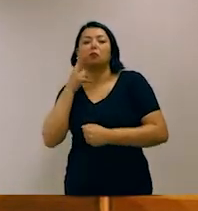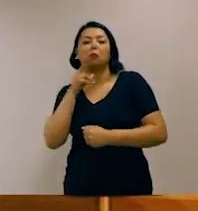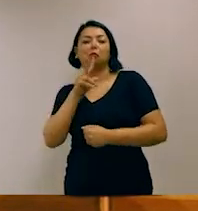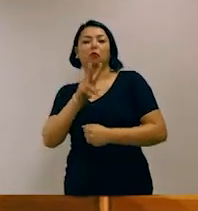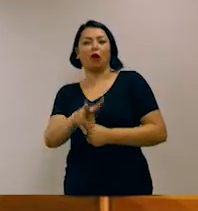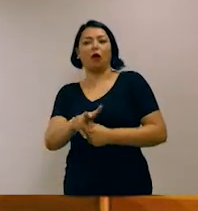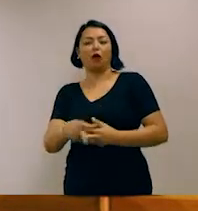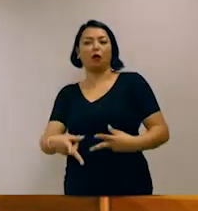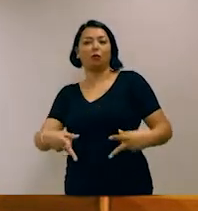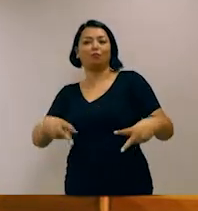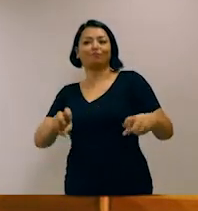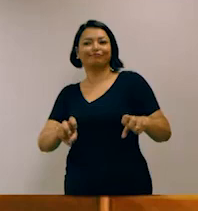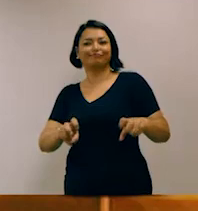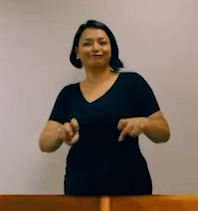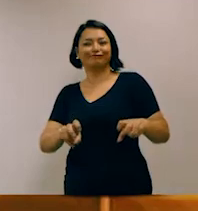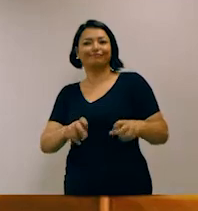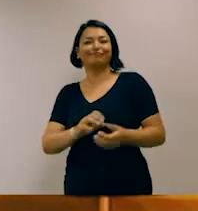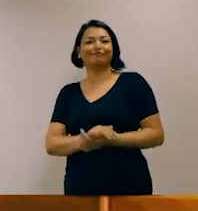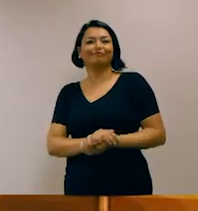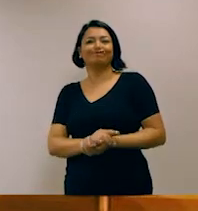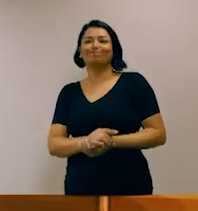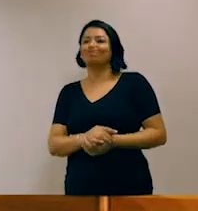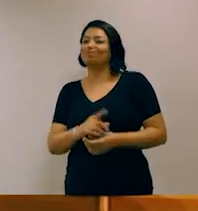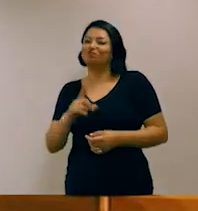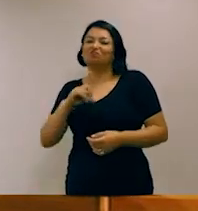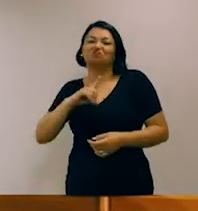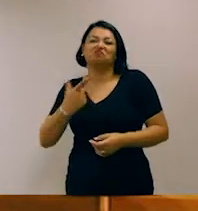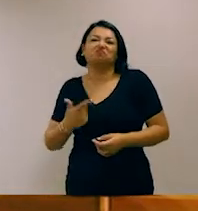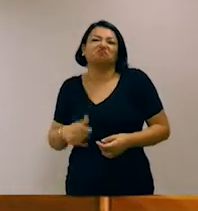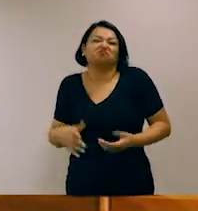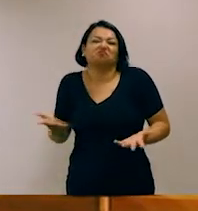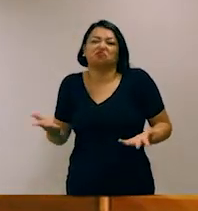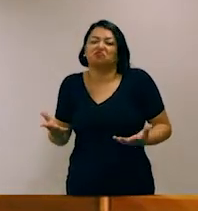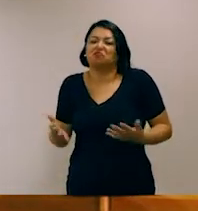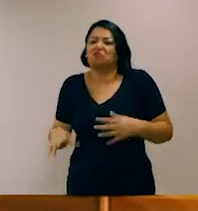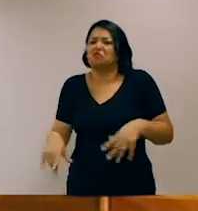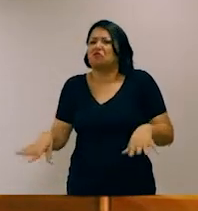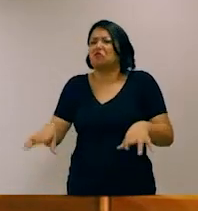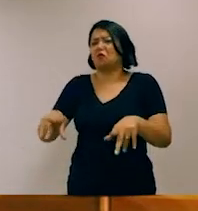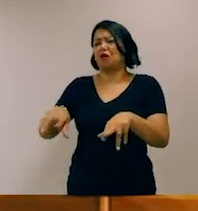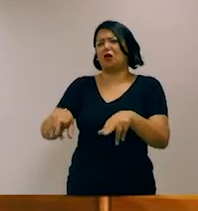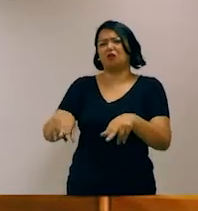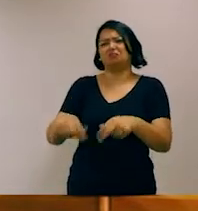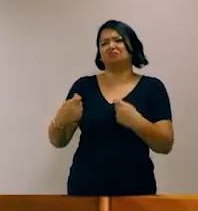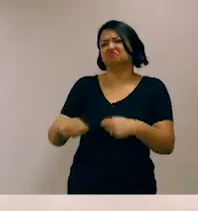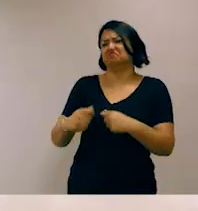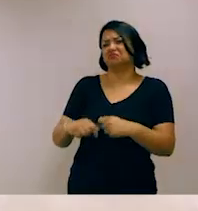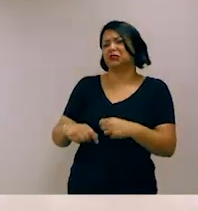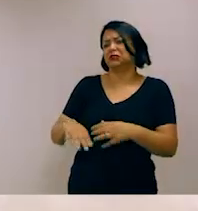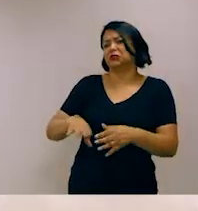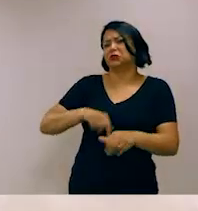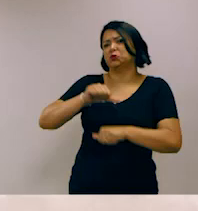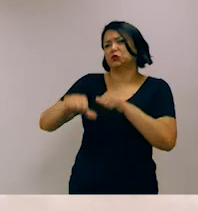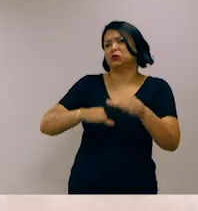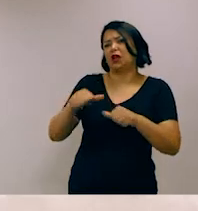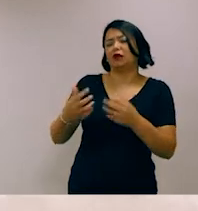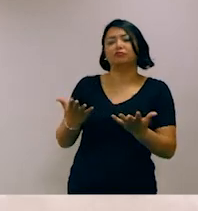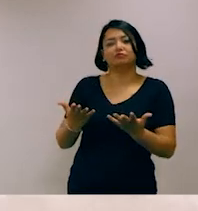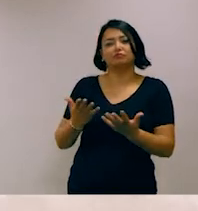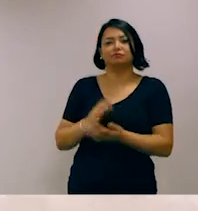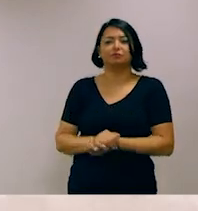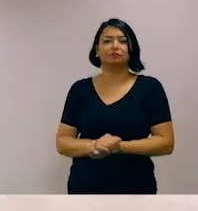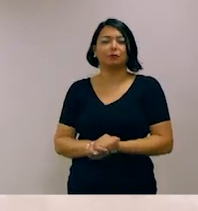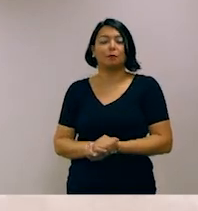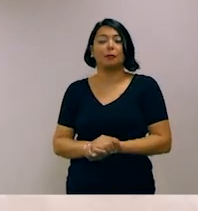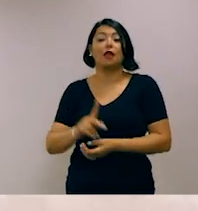some parameters were changed, and we arrived at this conclusion that it didn't make much difference. Another